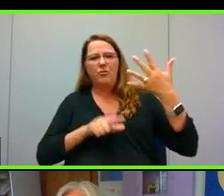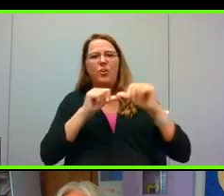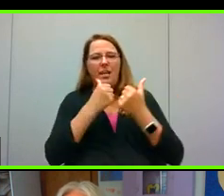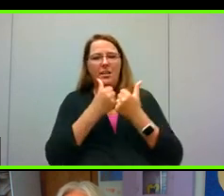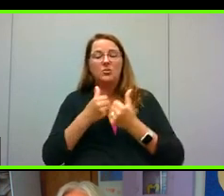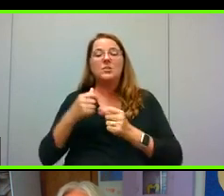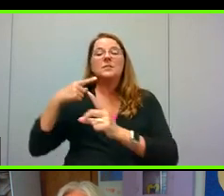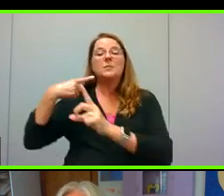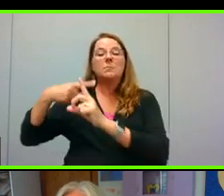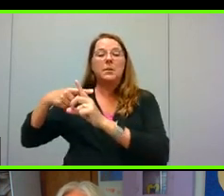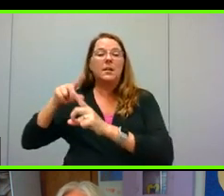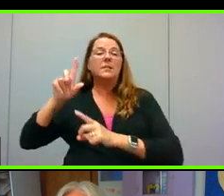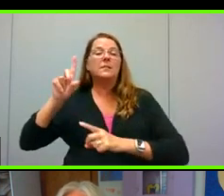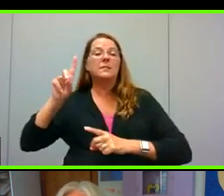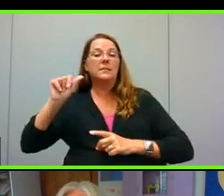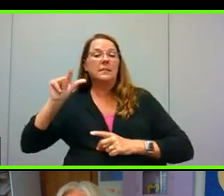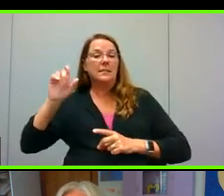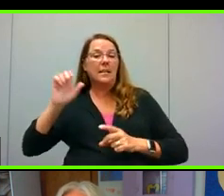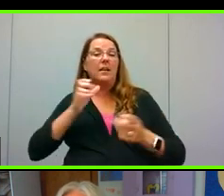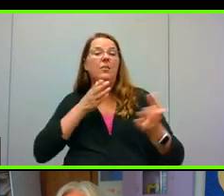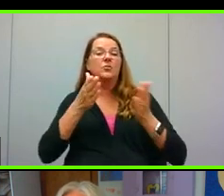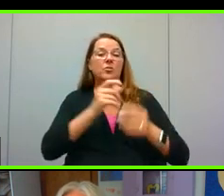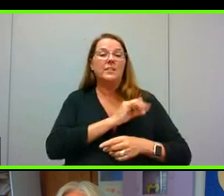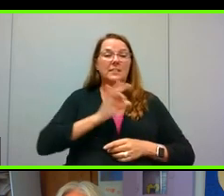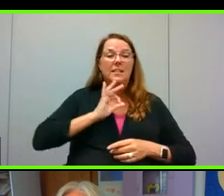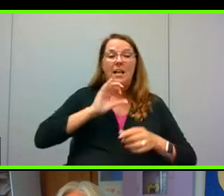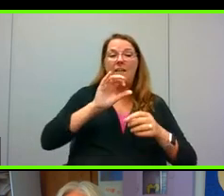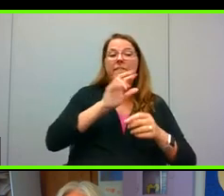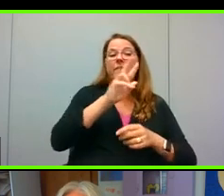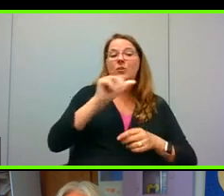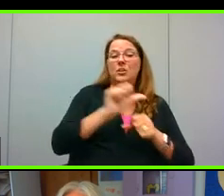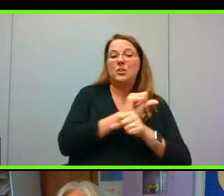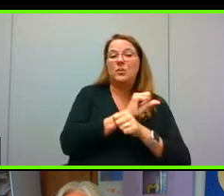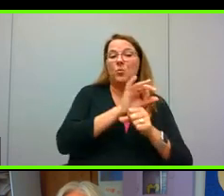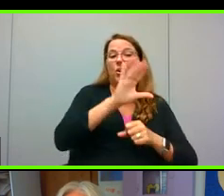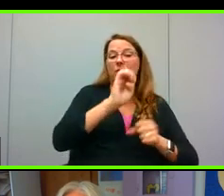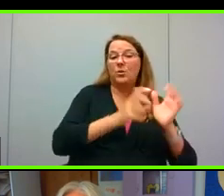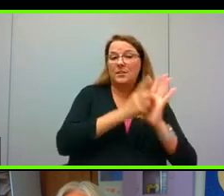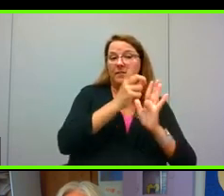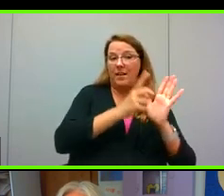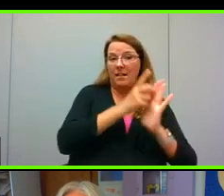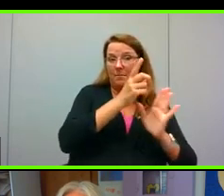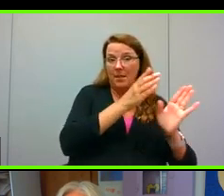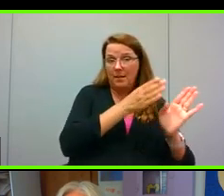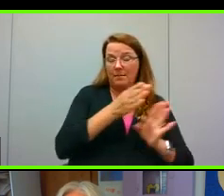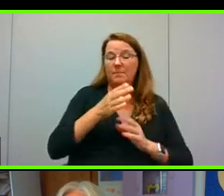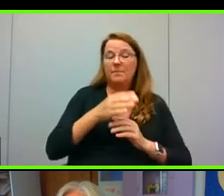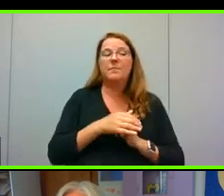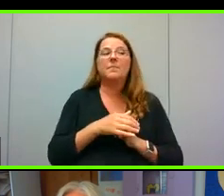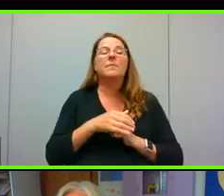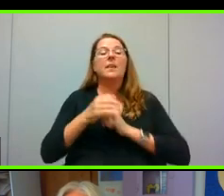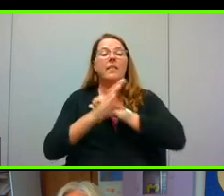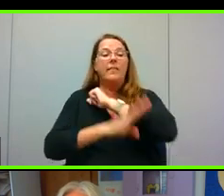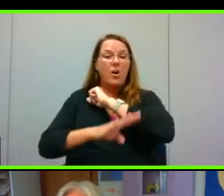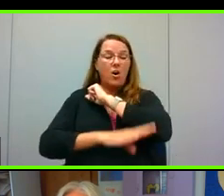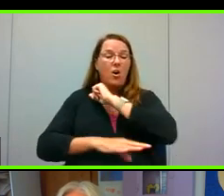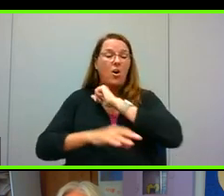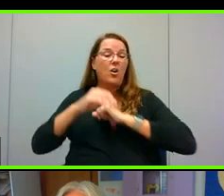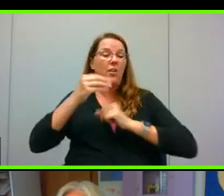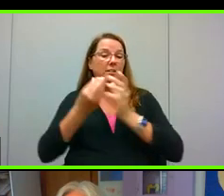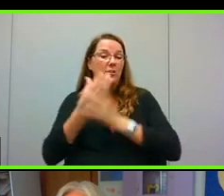as staff to the Virginia Board for Workforce Development. And in the fall and in the spring, we worked not only